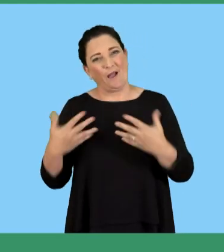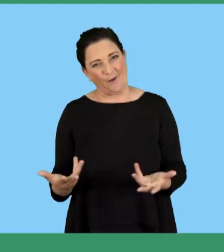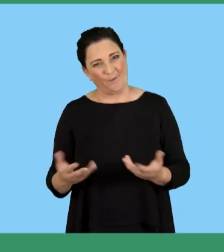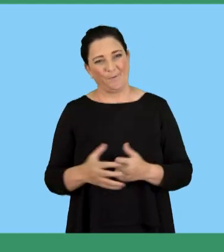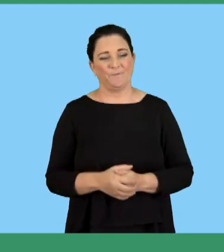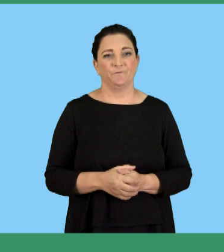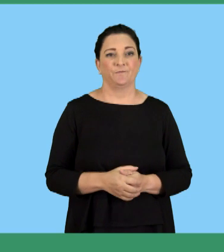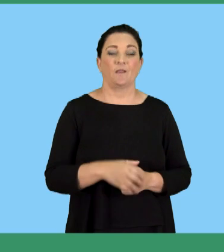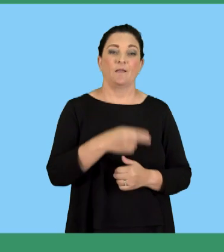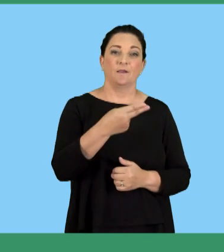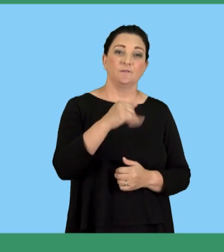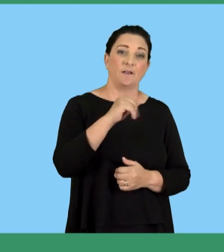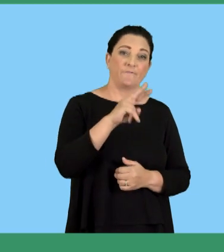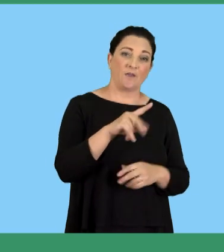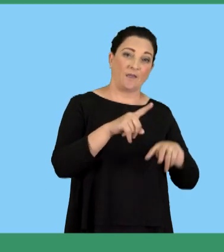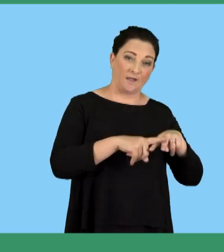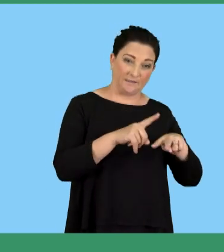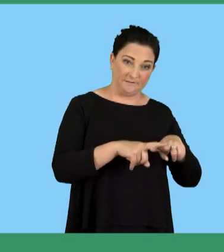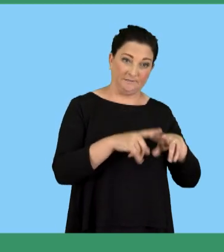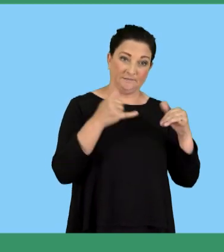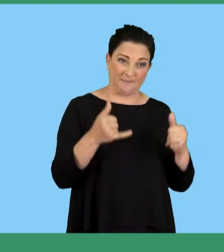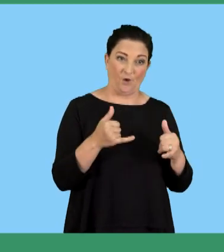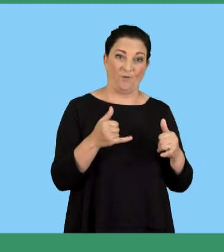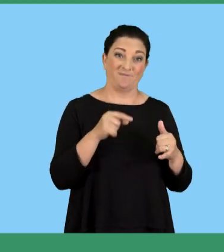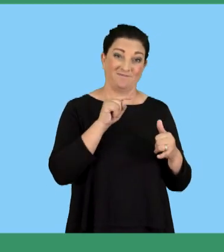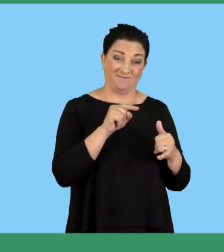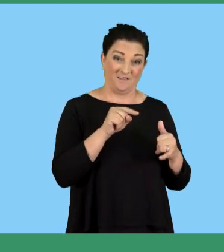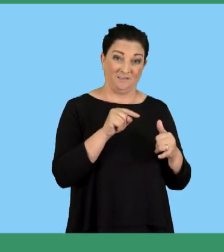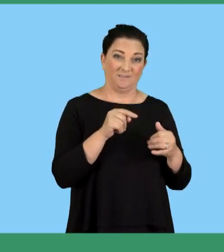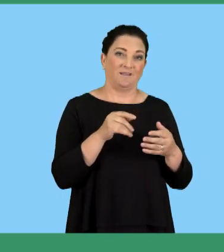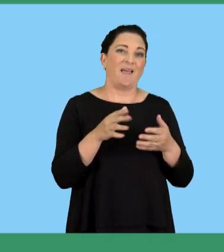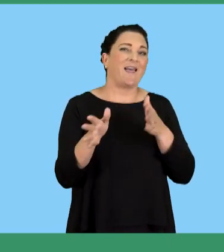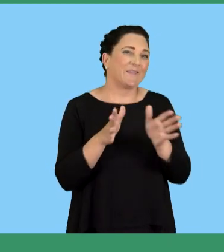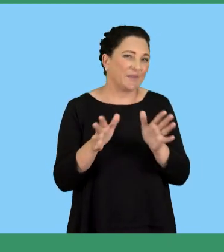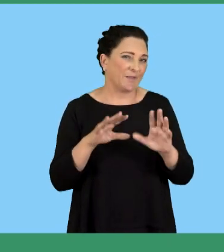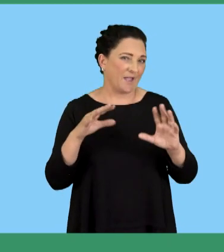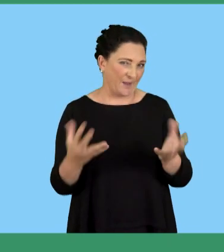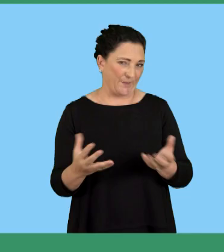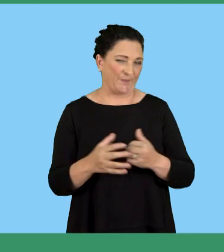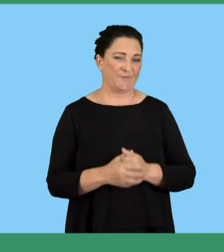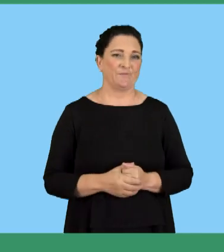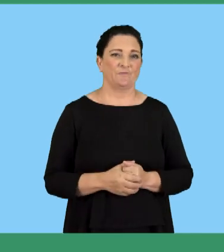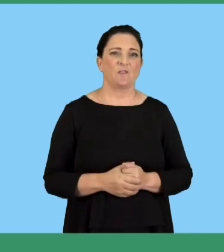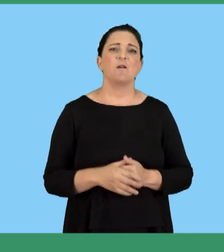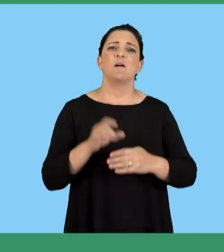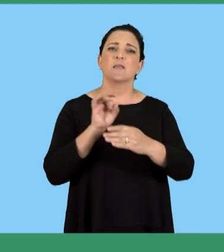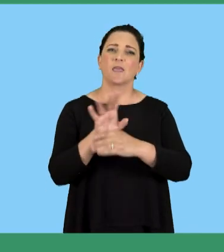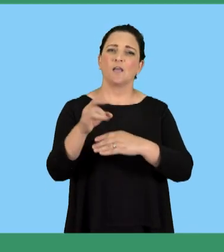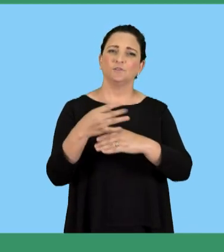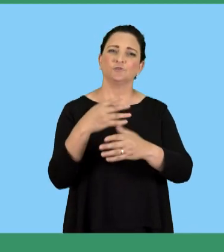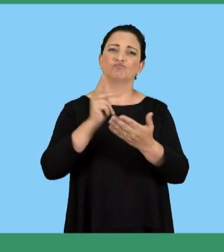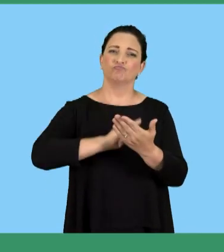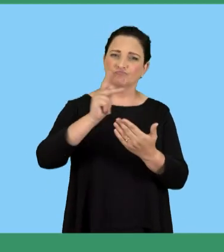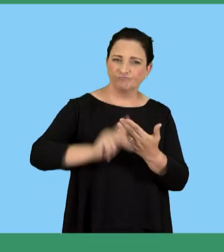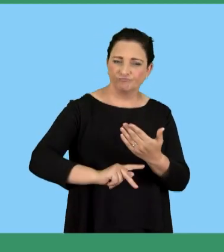We have the first one, which is HIV and AIDS, which now is to be dealt with in the following manner.